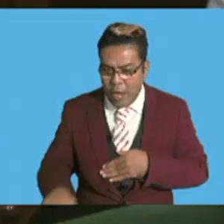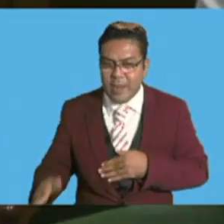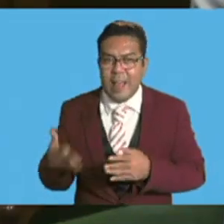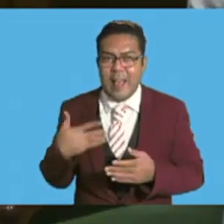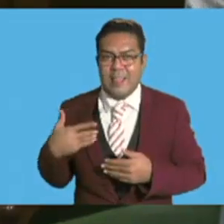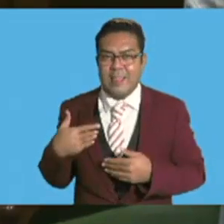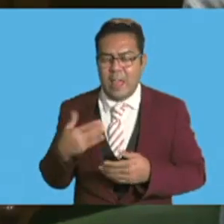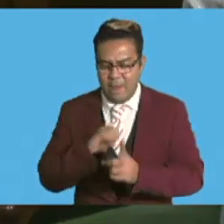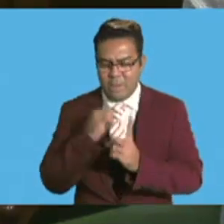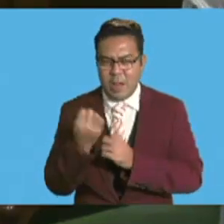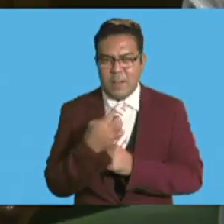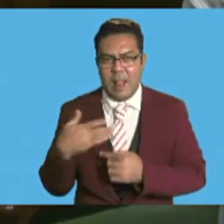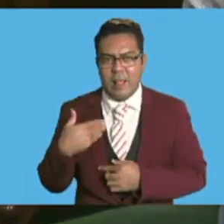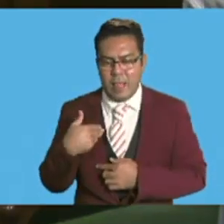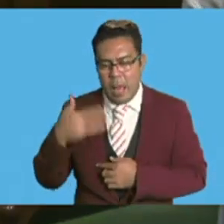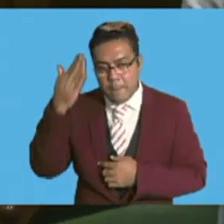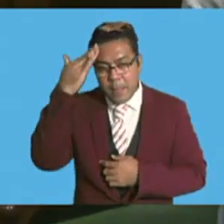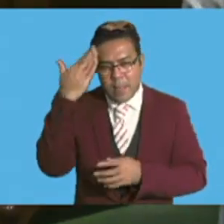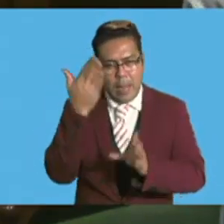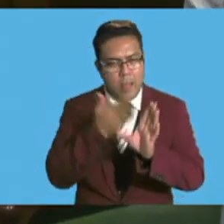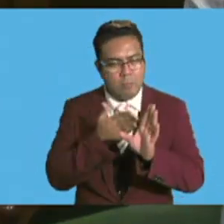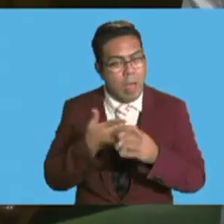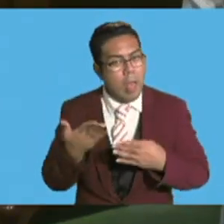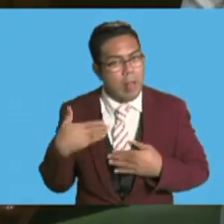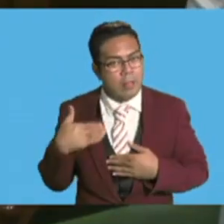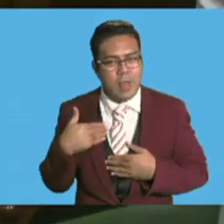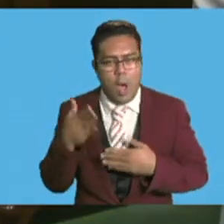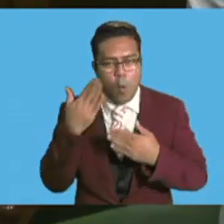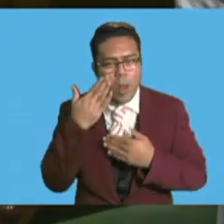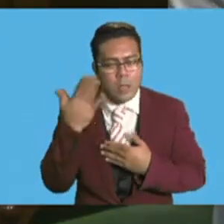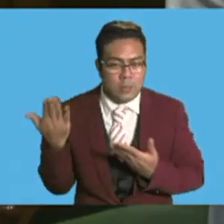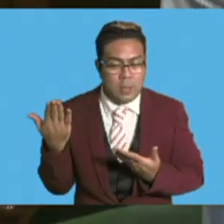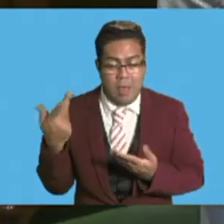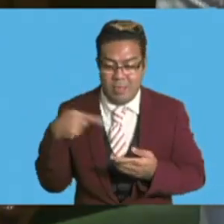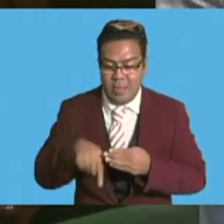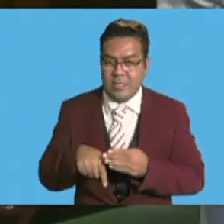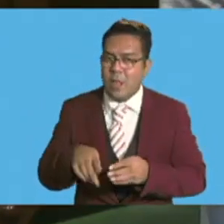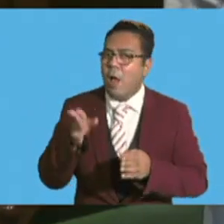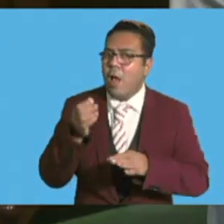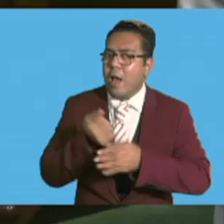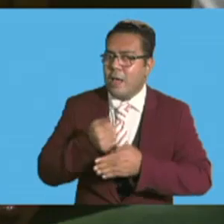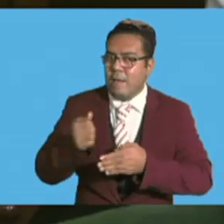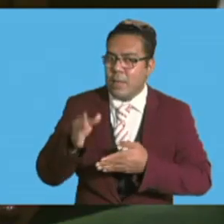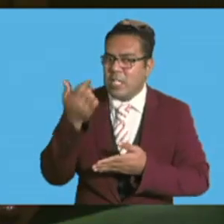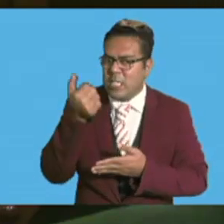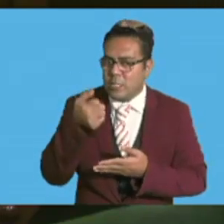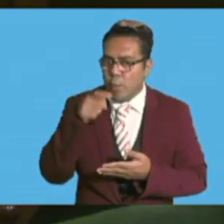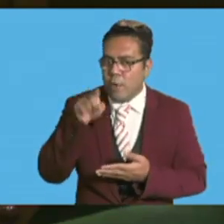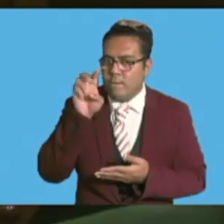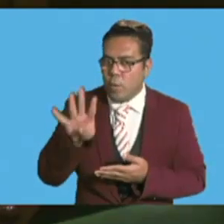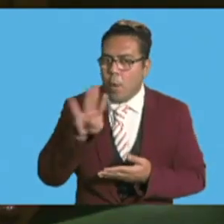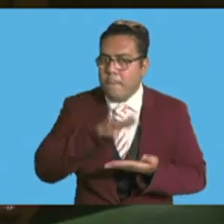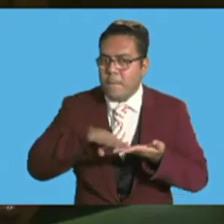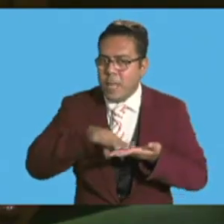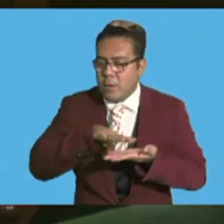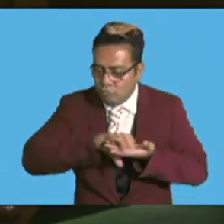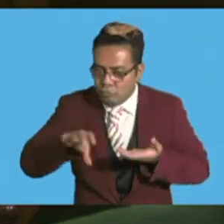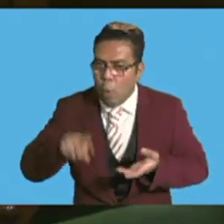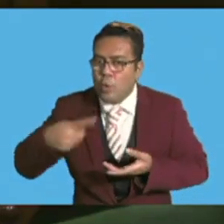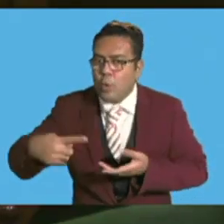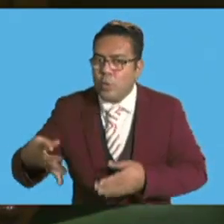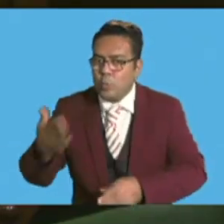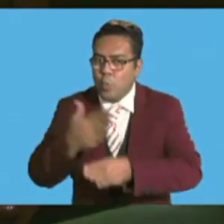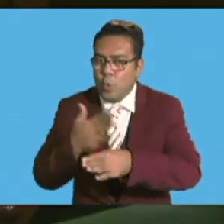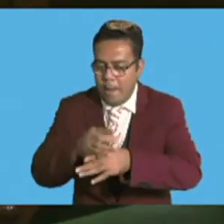health, environmental health, and mental health awareness. And to this, government has allocated 6.4 million to continue this important work this